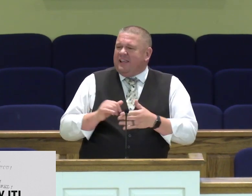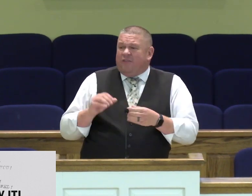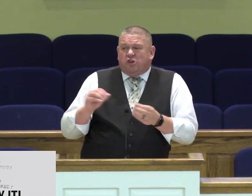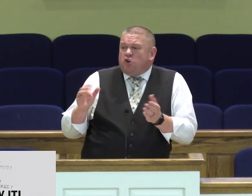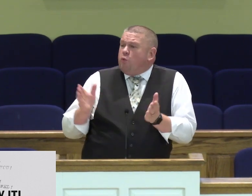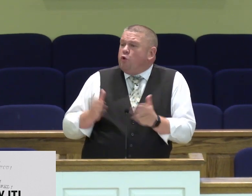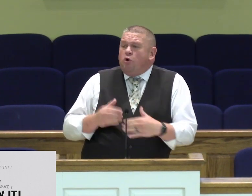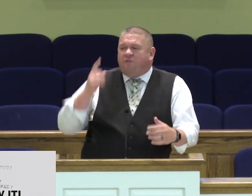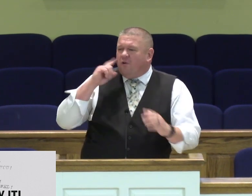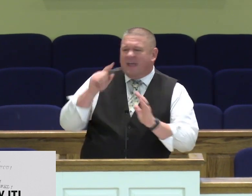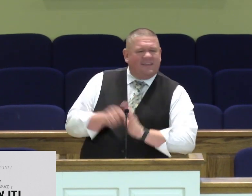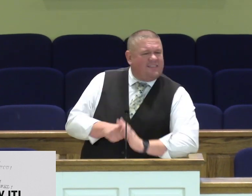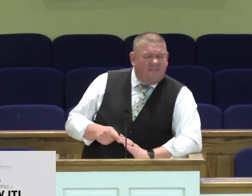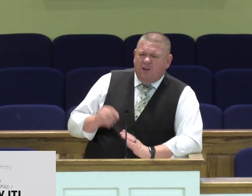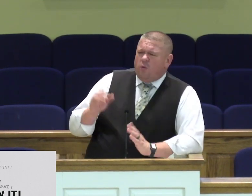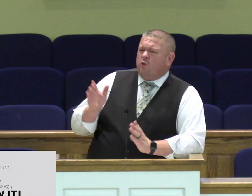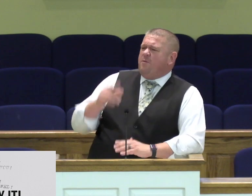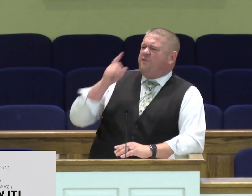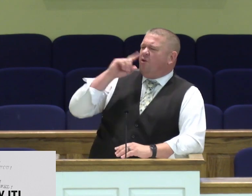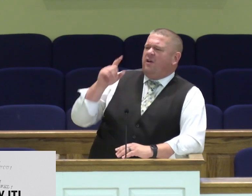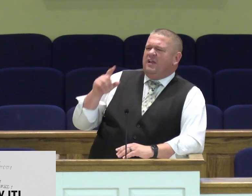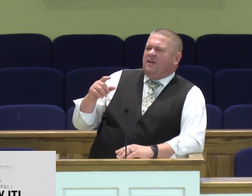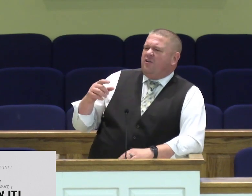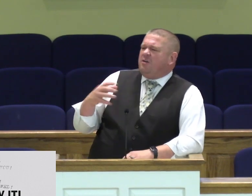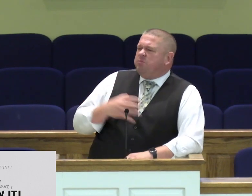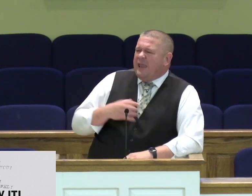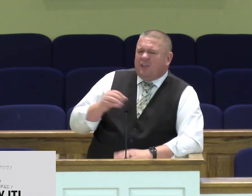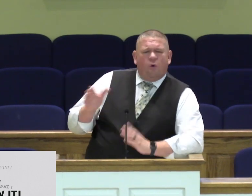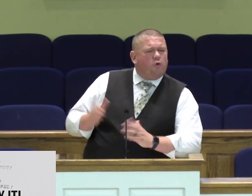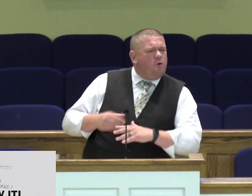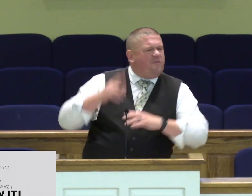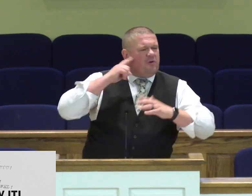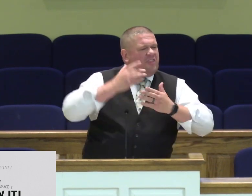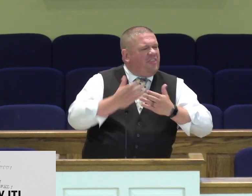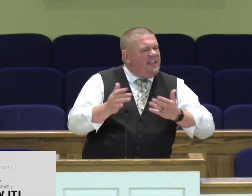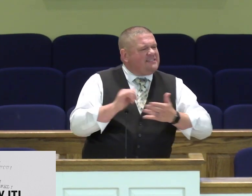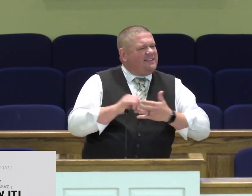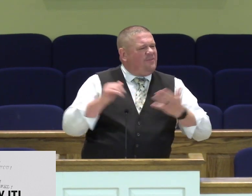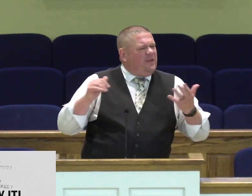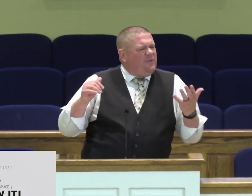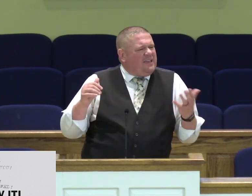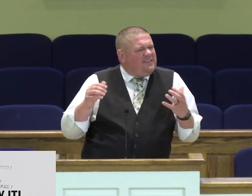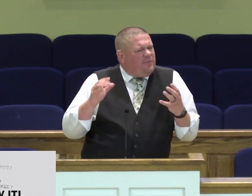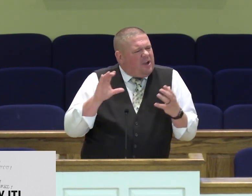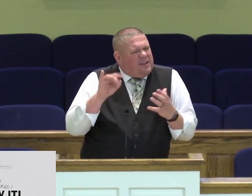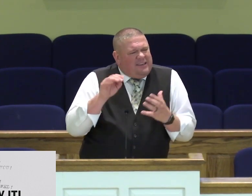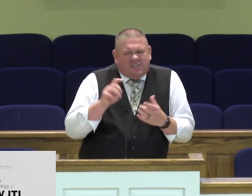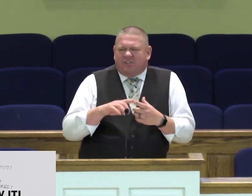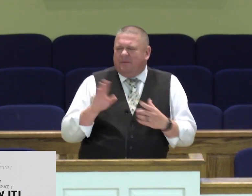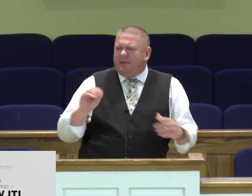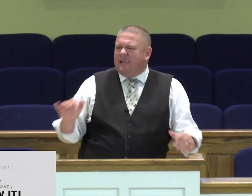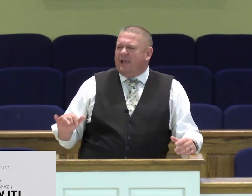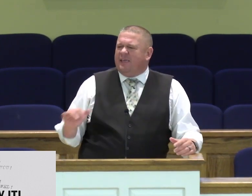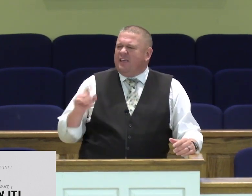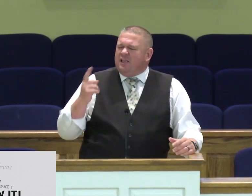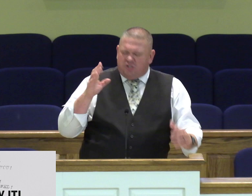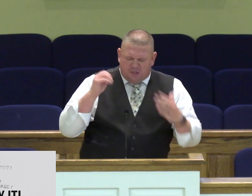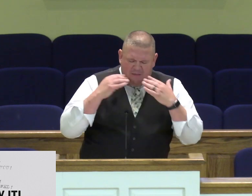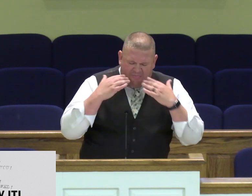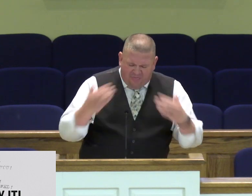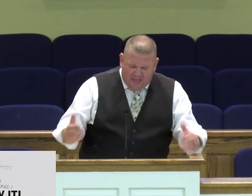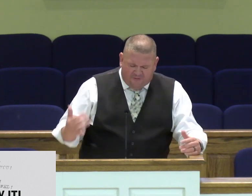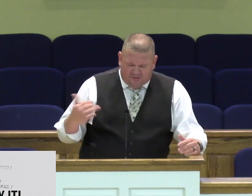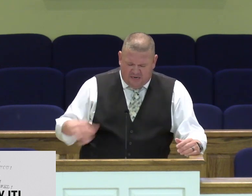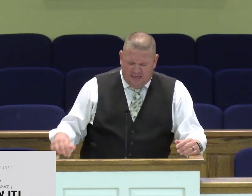that there's no room for negativity, no room for complaining, no room for the things that we are conditioned to be like. Just